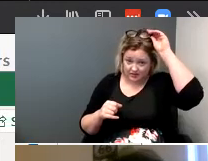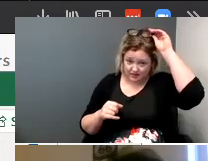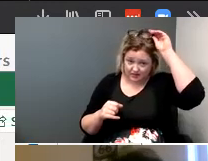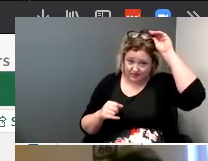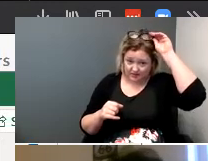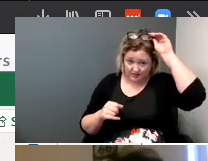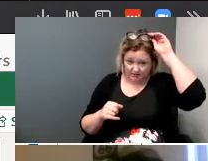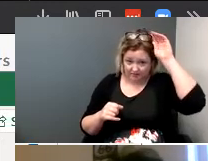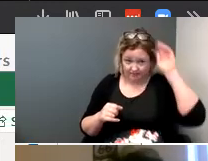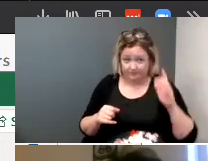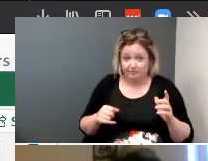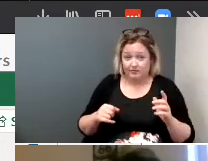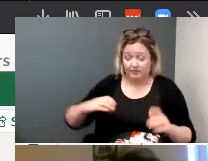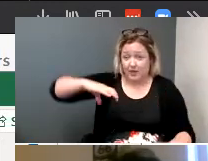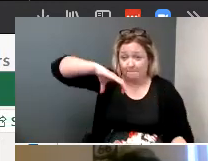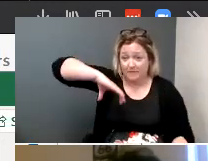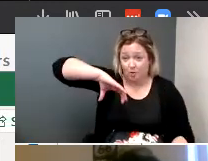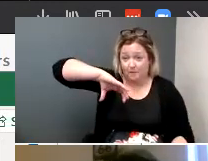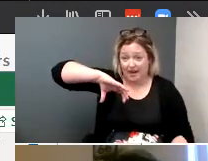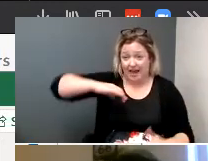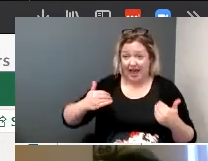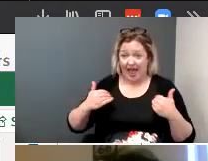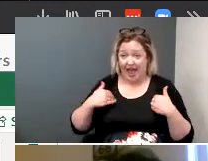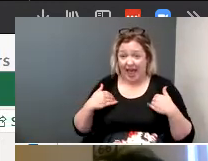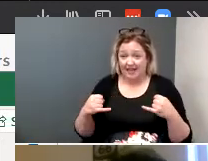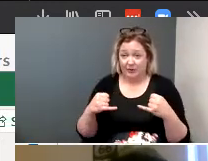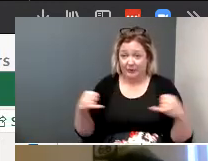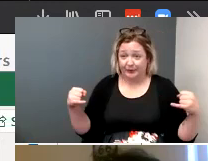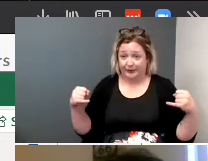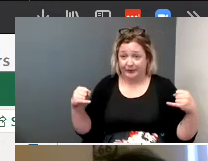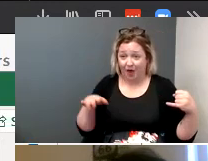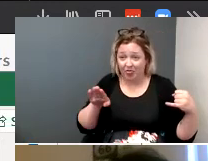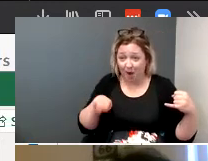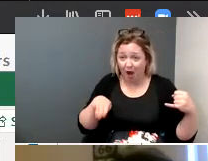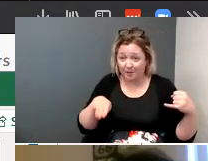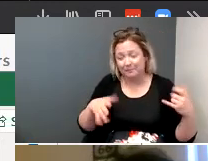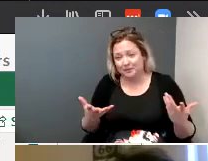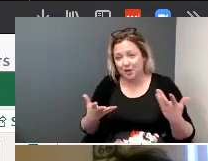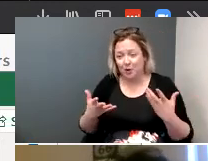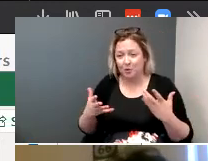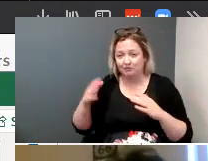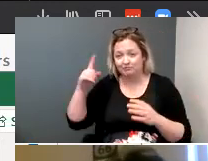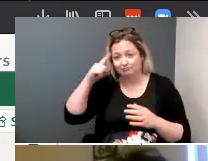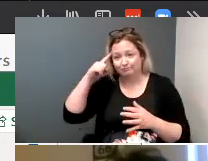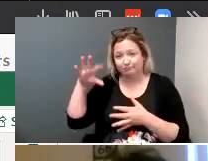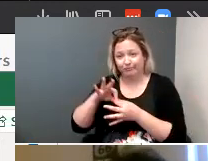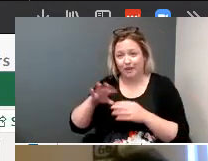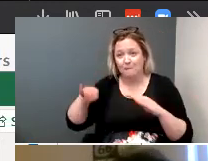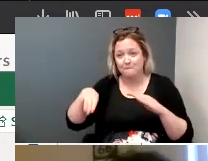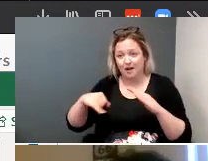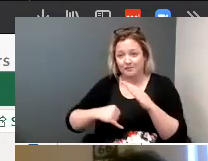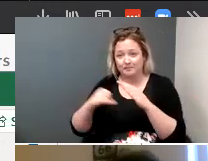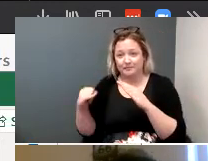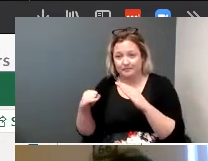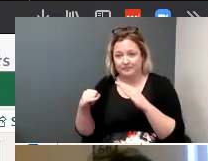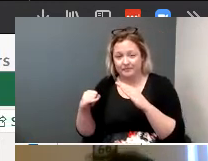very end, it generally means that we are talking about the lower bound. In theta, since we have the line in the middle, usually we are talking about the